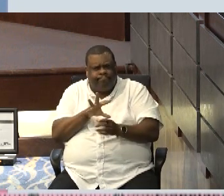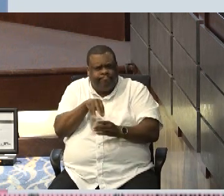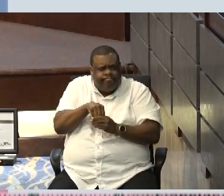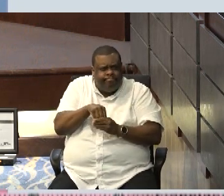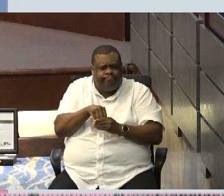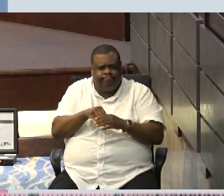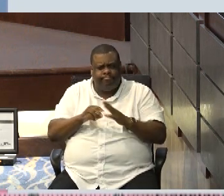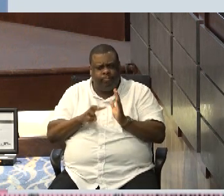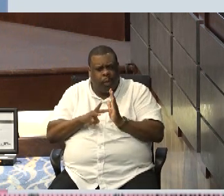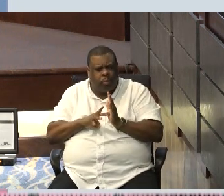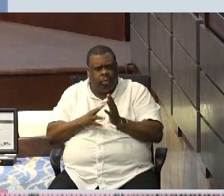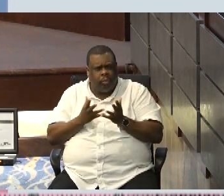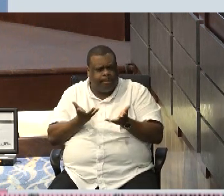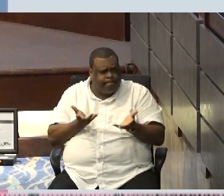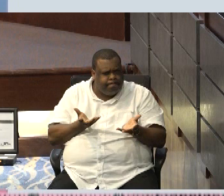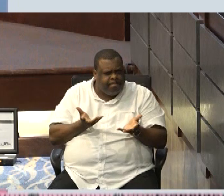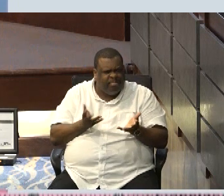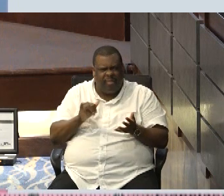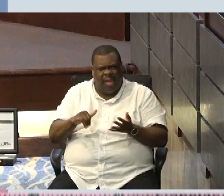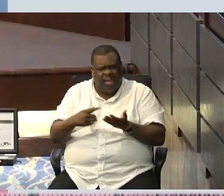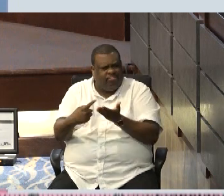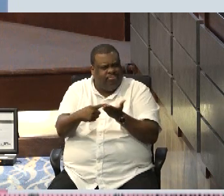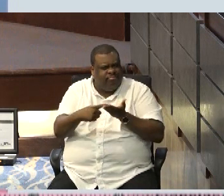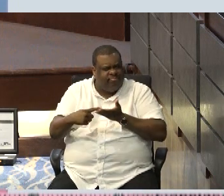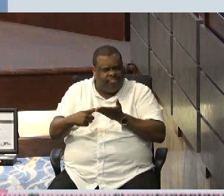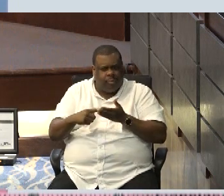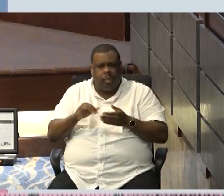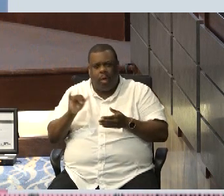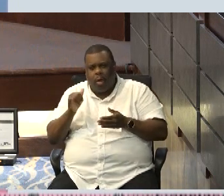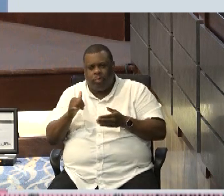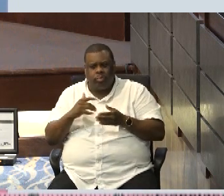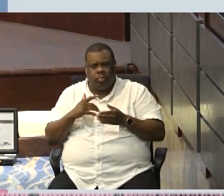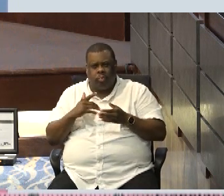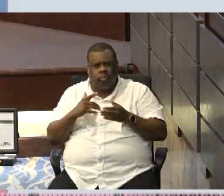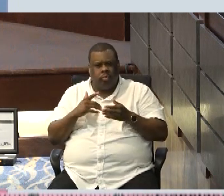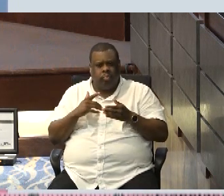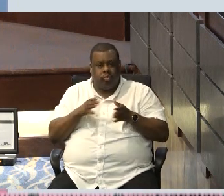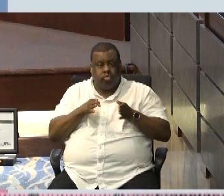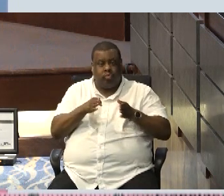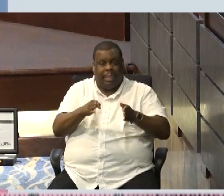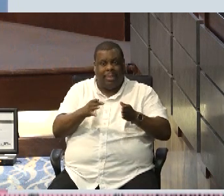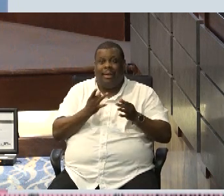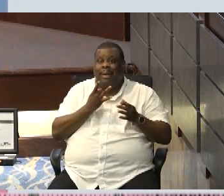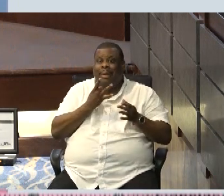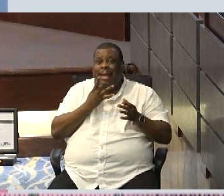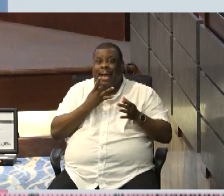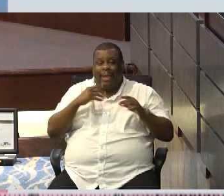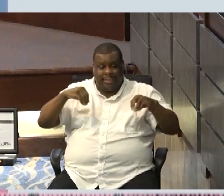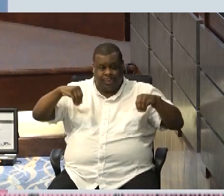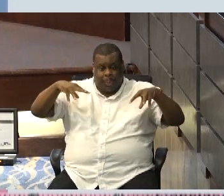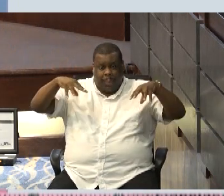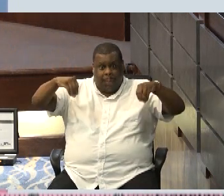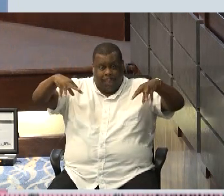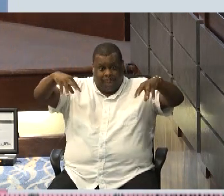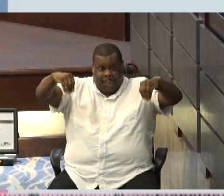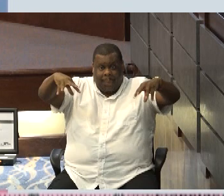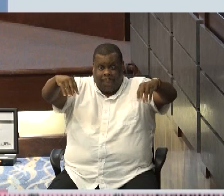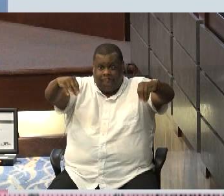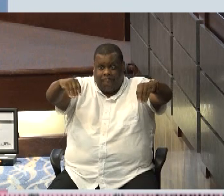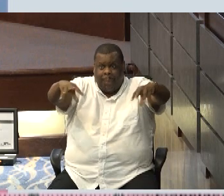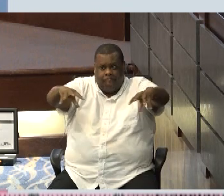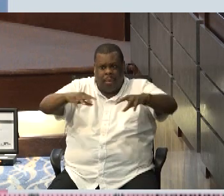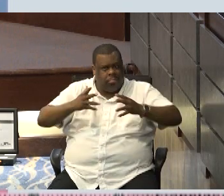and events, but also catering to the street life so that even when there isn't a game or activity happening in there, there's